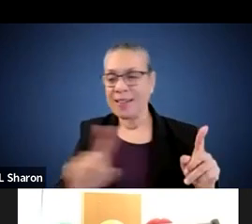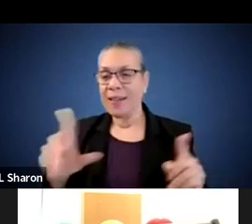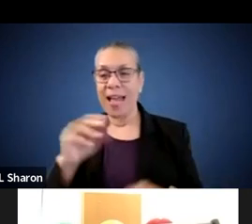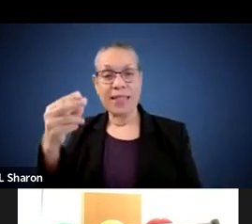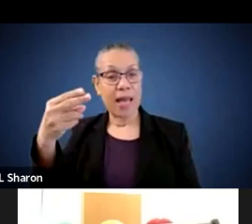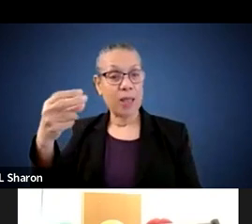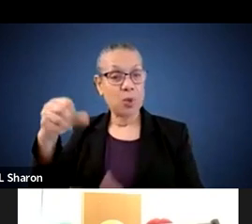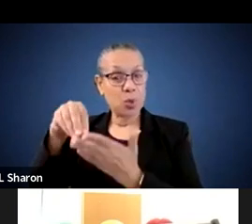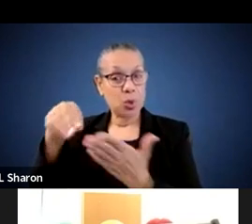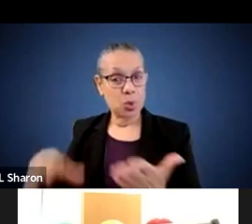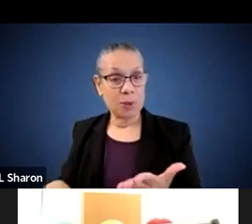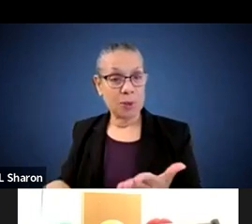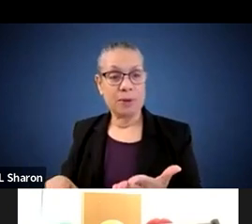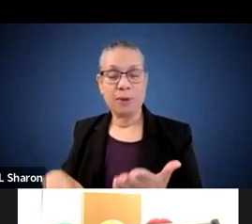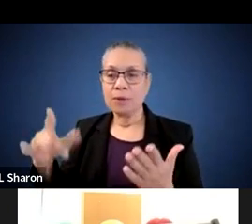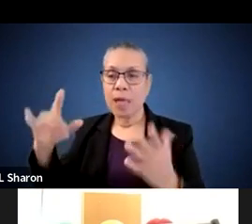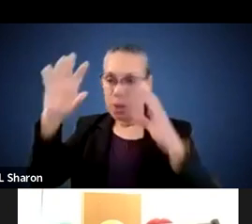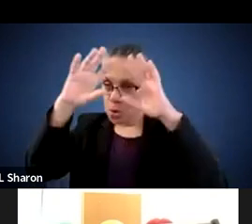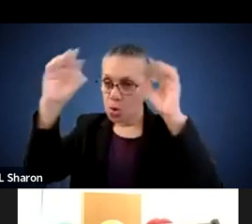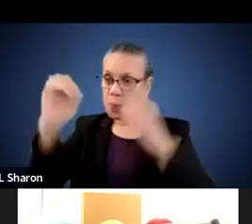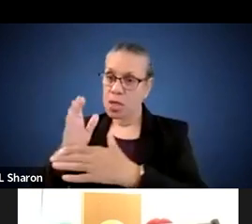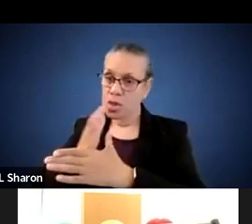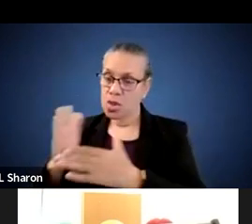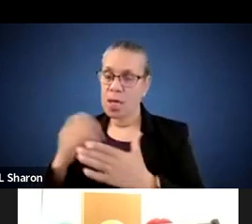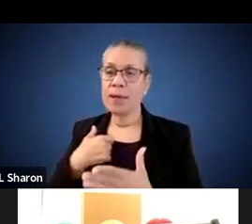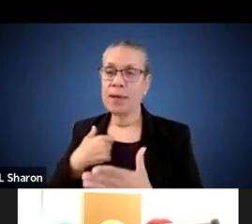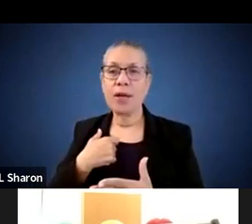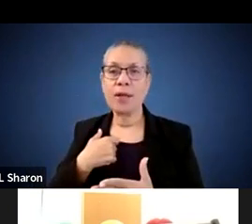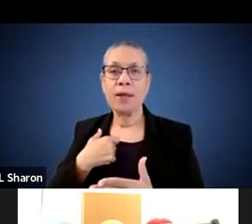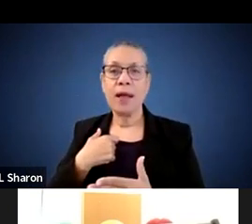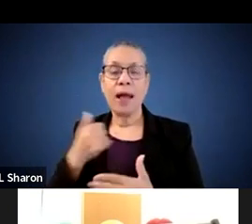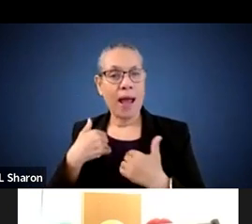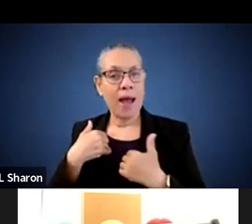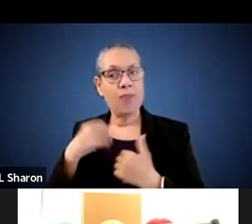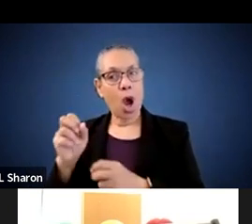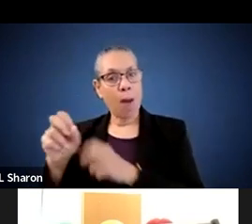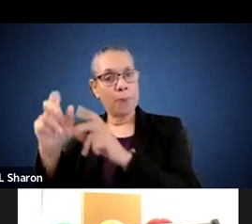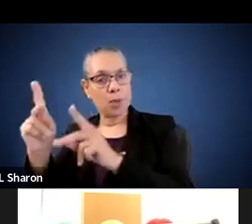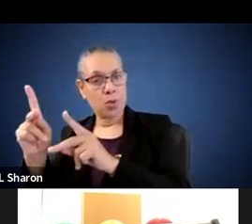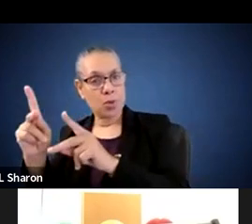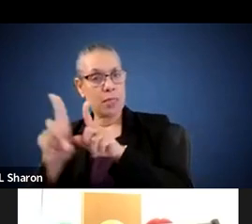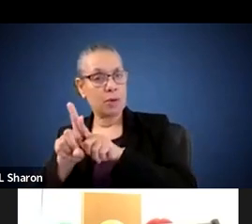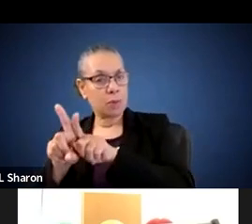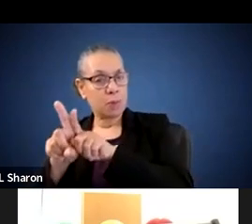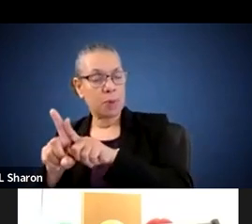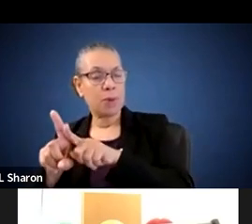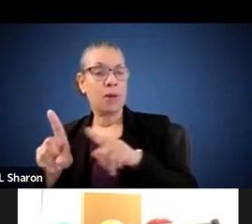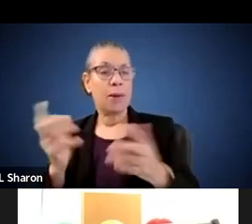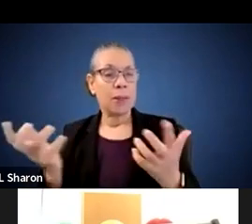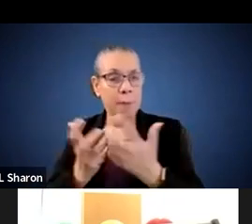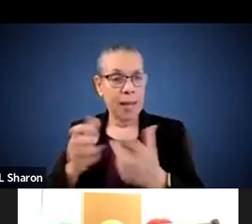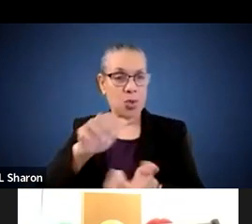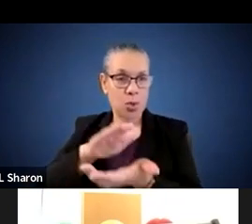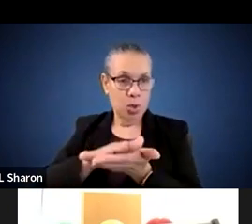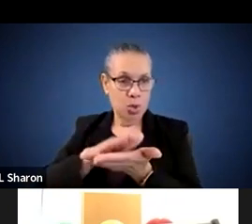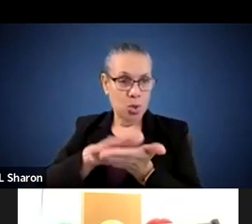point that um superintendent um Skipper mentioned like really tying it the the opportunities with internship is really something that we're very keen